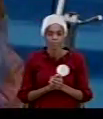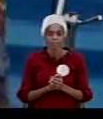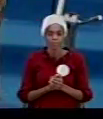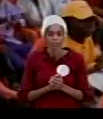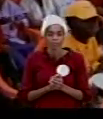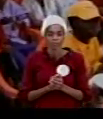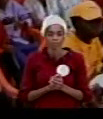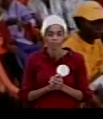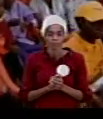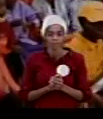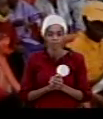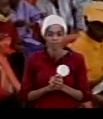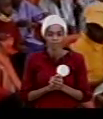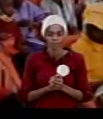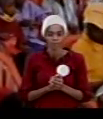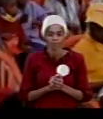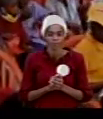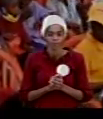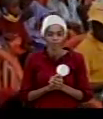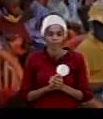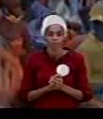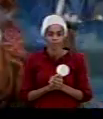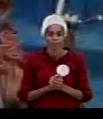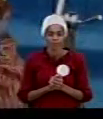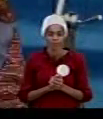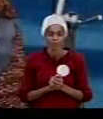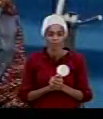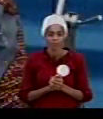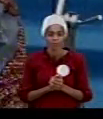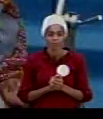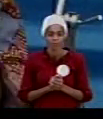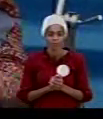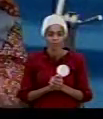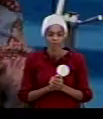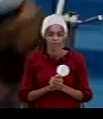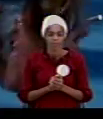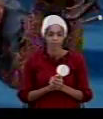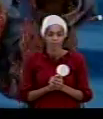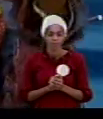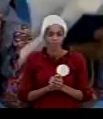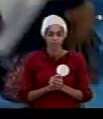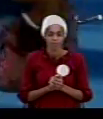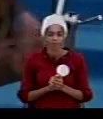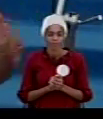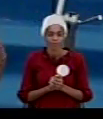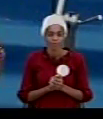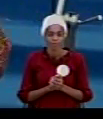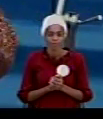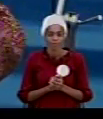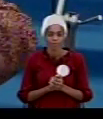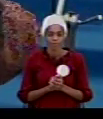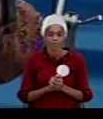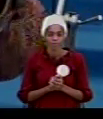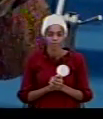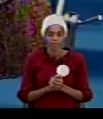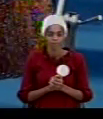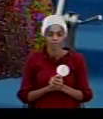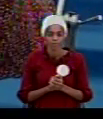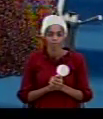logo lati igba yen mi o le jade sugbon ninu ipade osu kejila ni